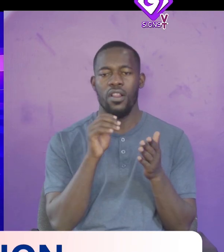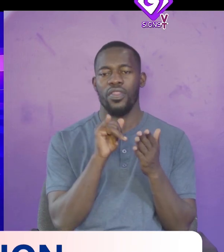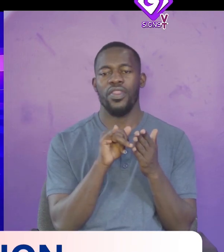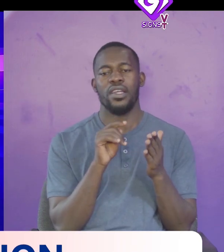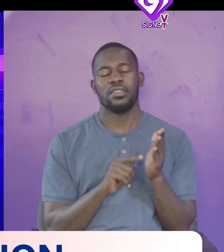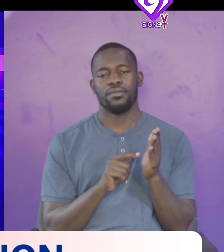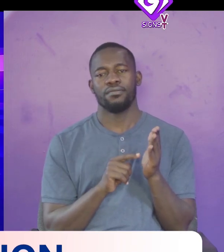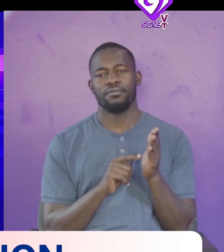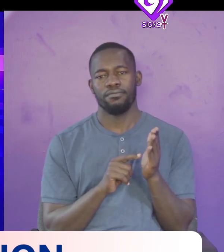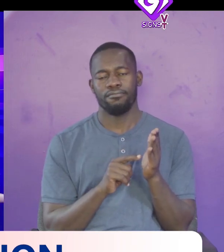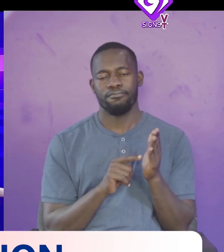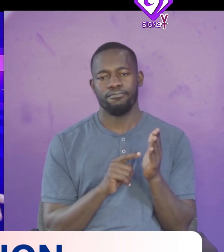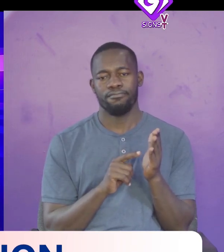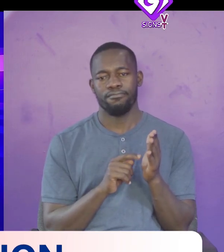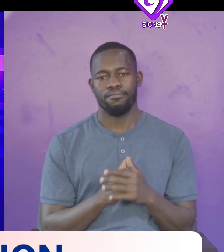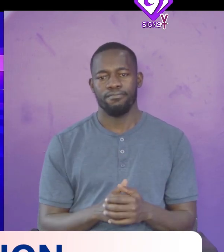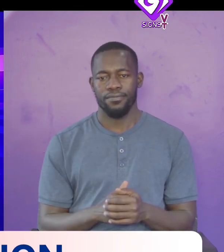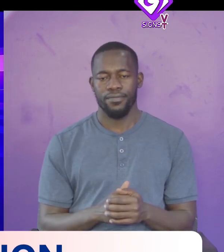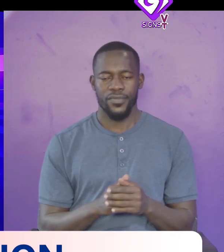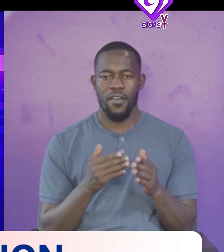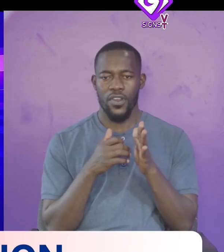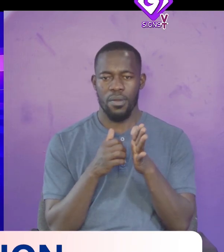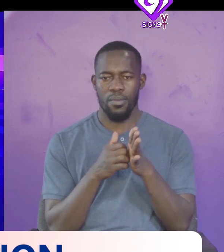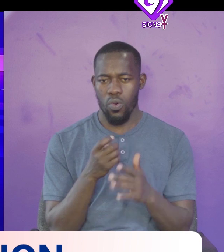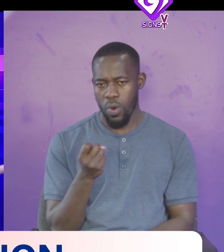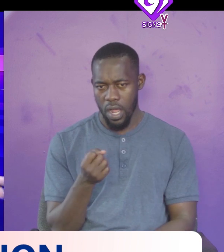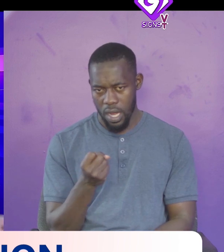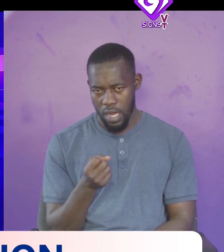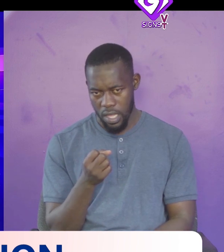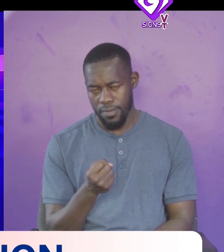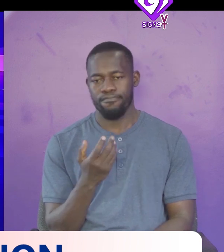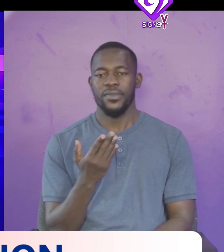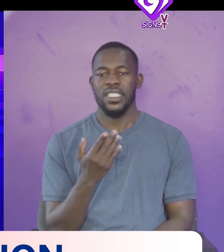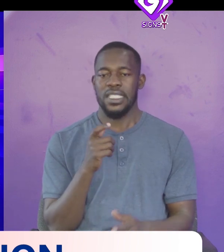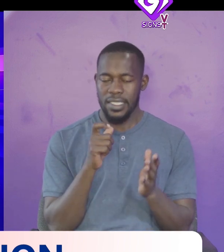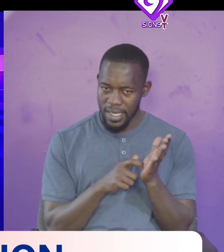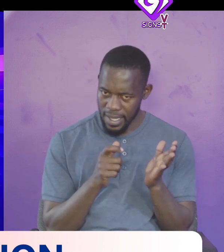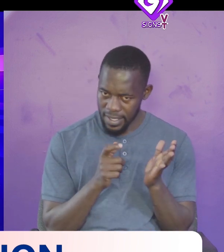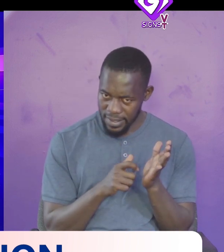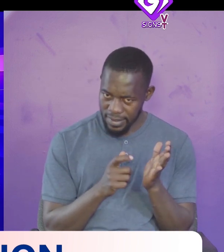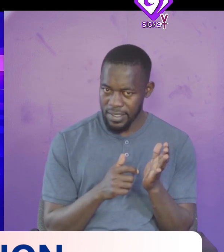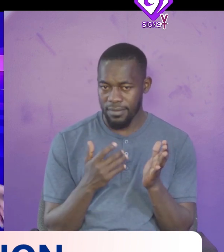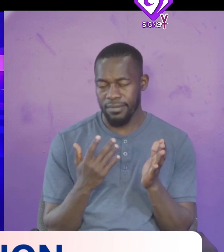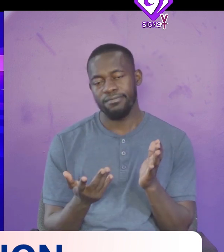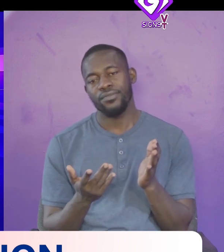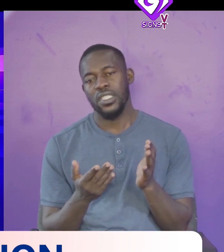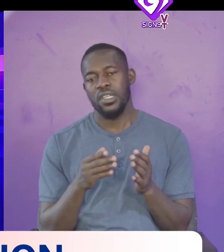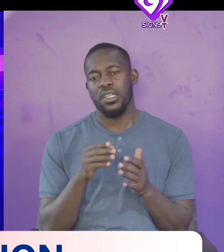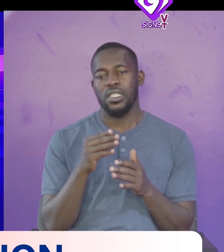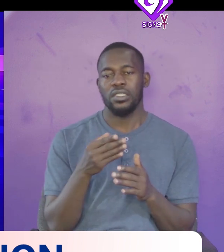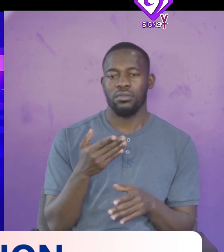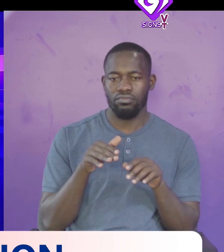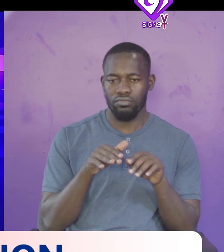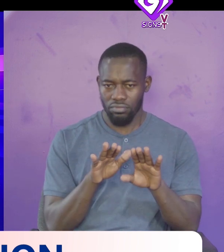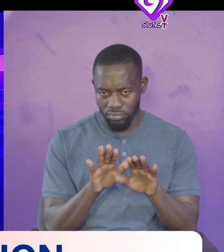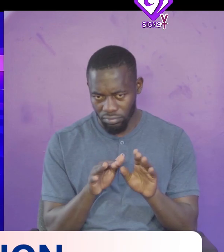the examples on those items? Things like unga products, things like rice products, things like wheat meal products. Basically the